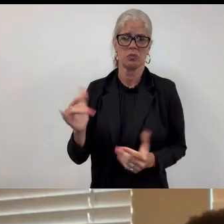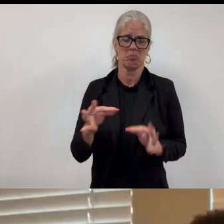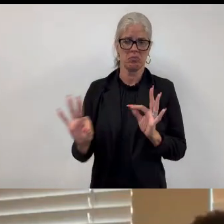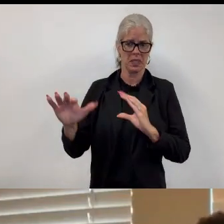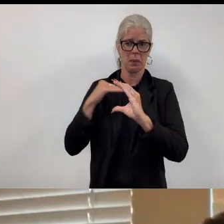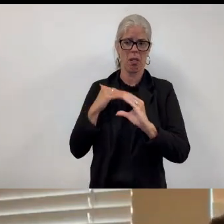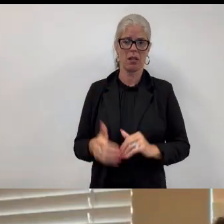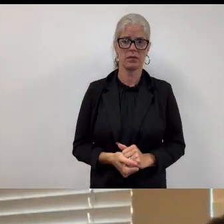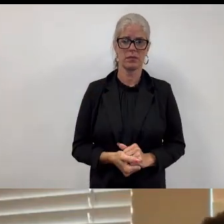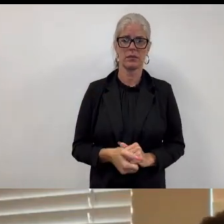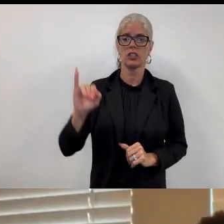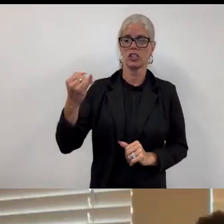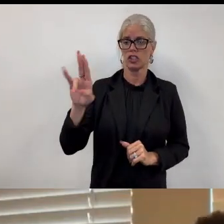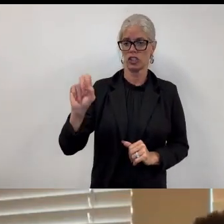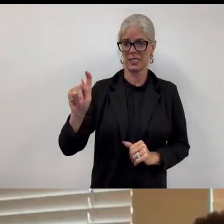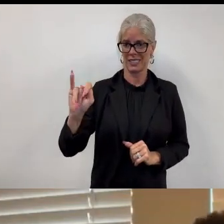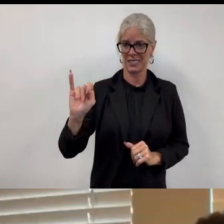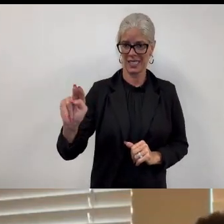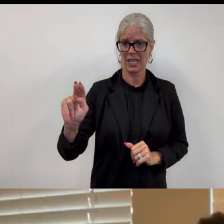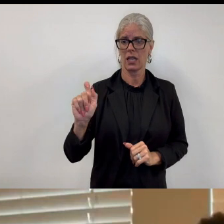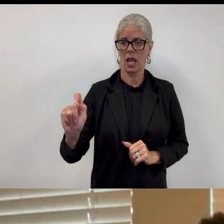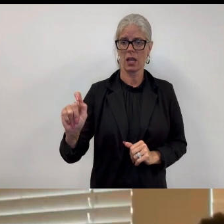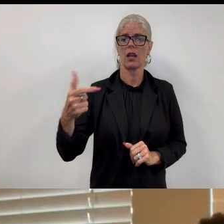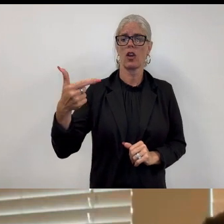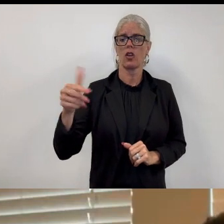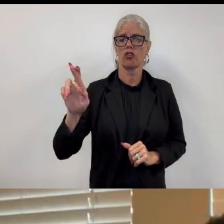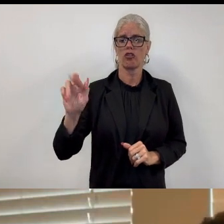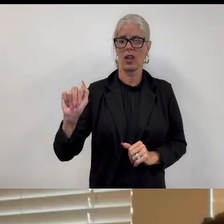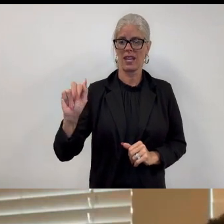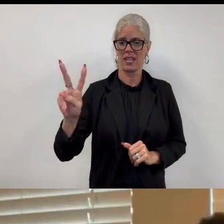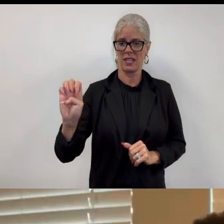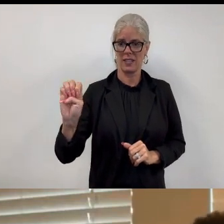HESONWHEELS. And then finally, just my email. If you want to shoot me an email,